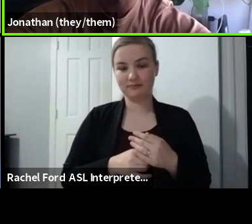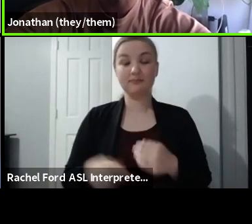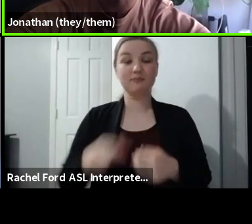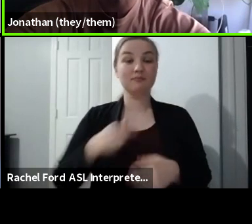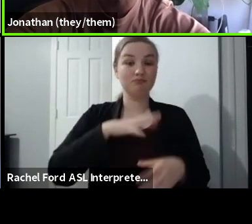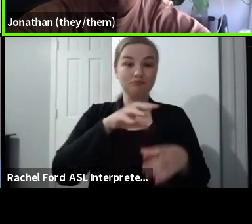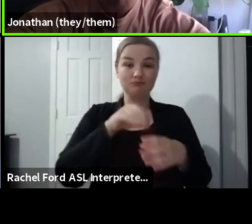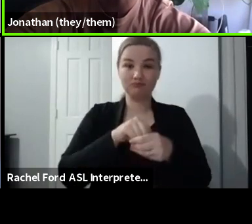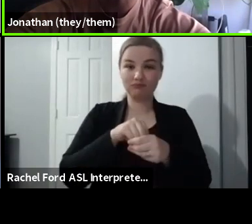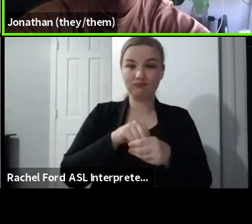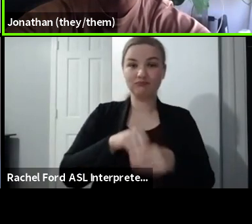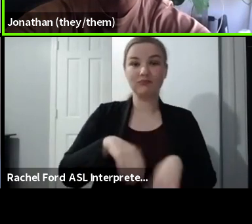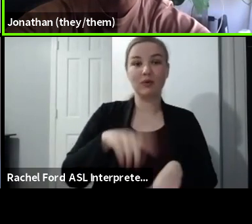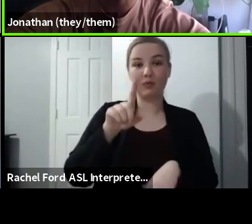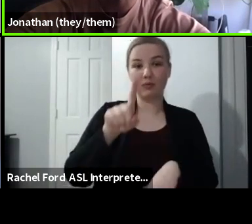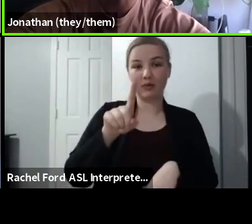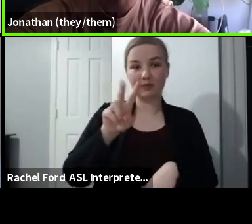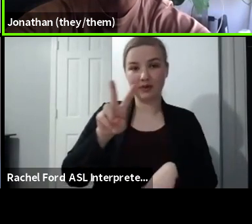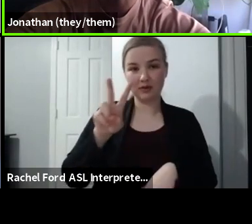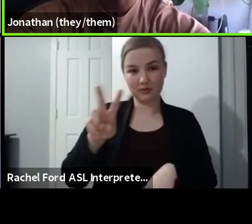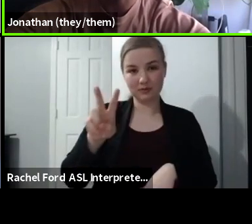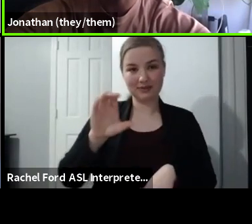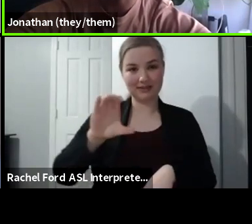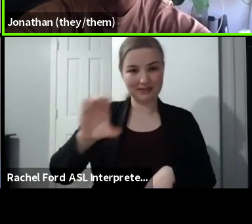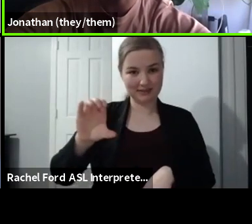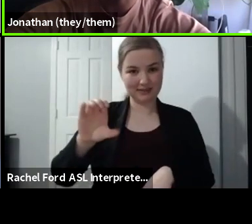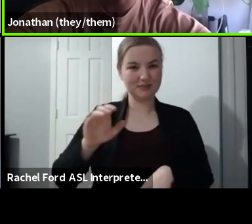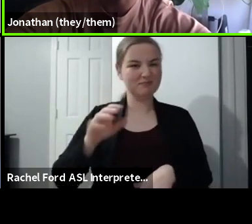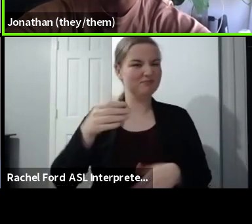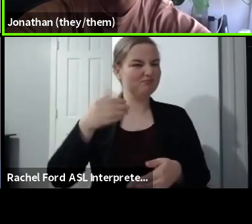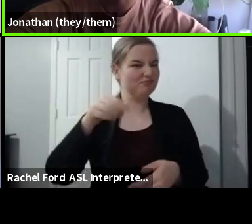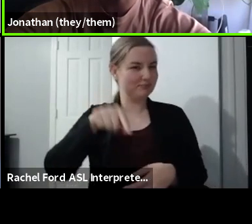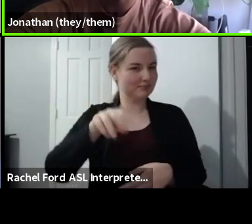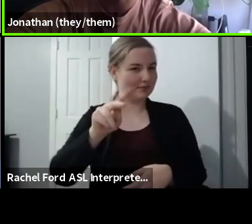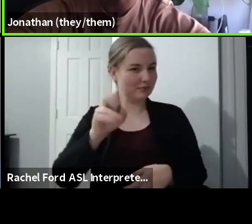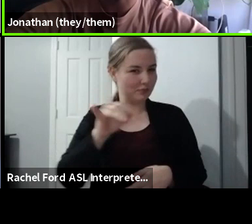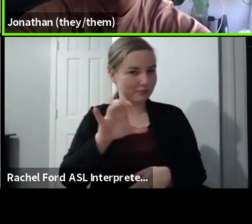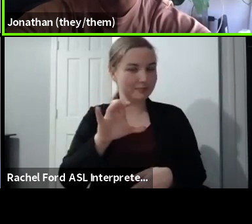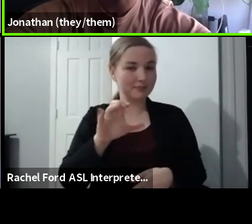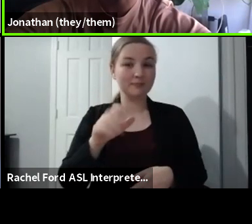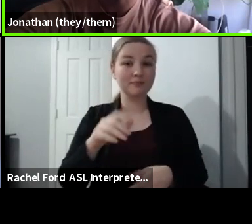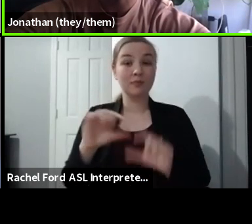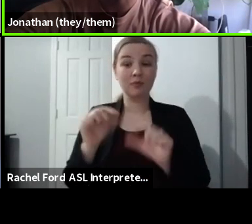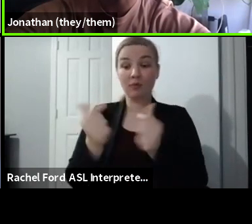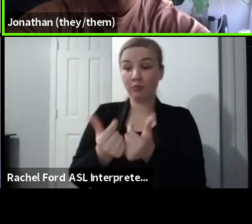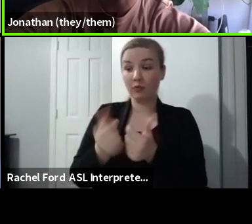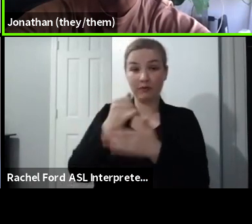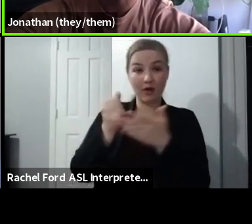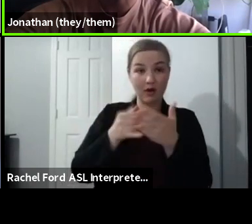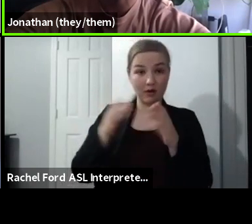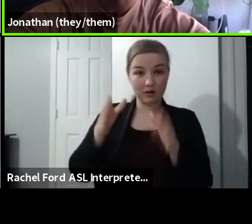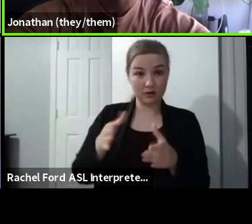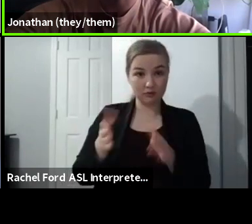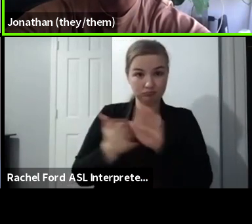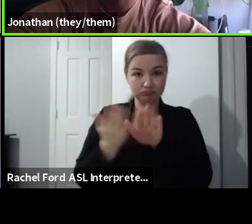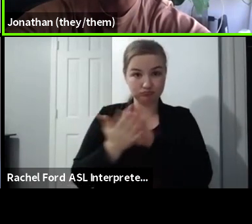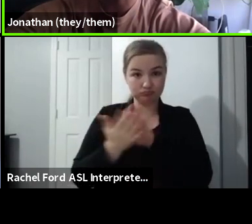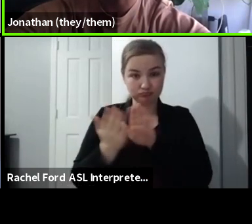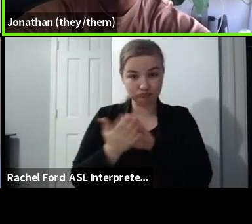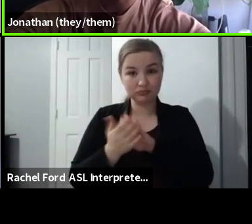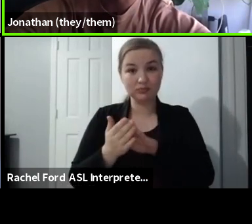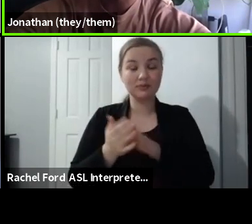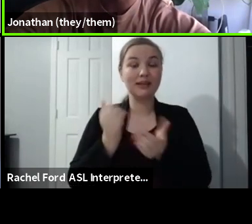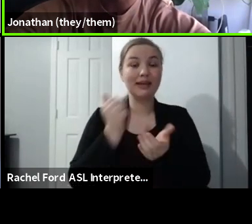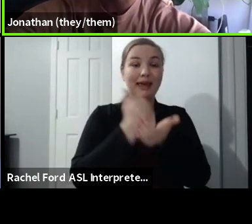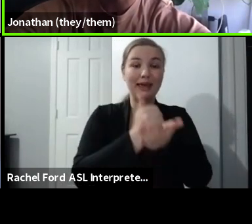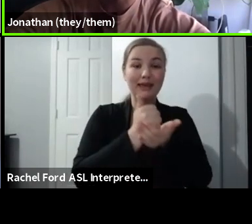which is on 9th Street and 1st Avenue. And a group of artists are there running a mutual aid distribution center and helping people who